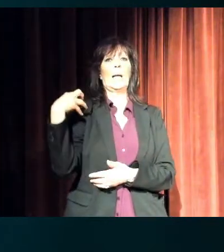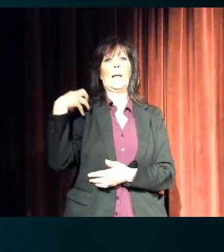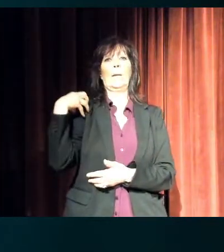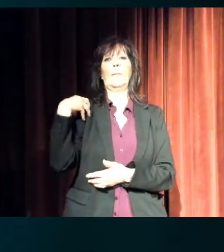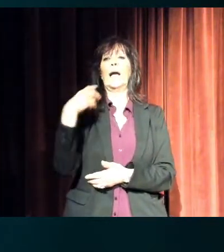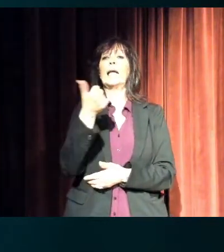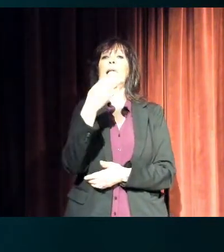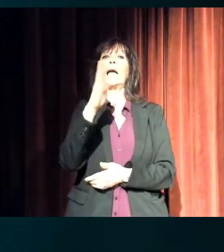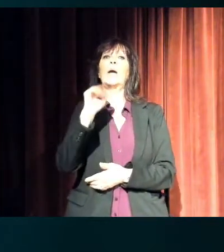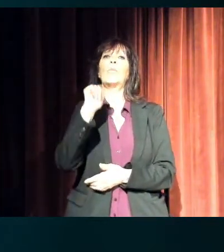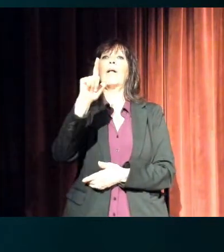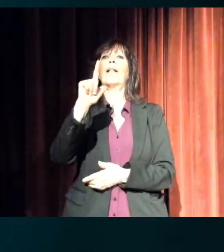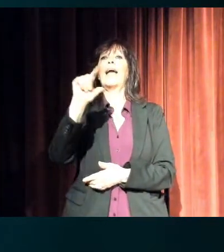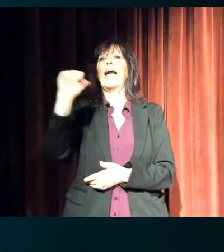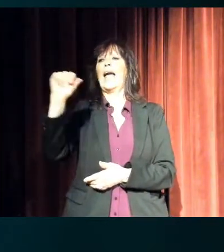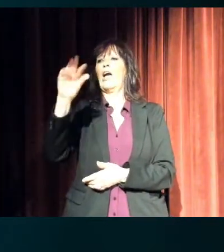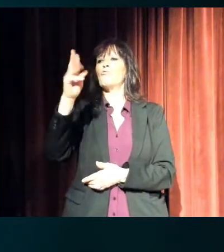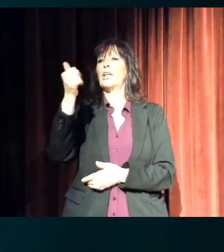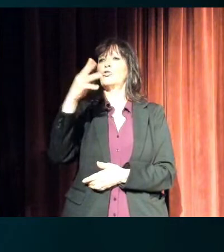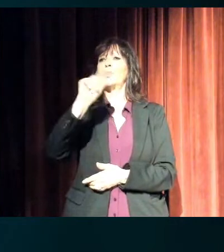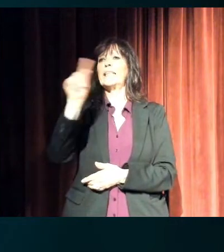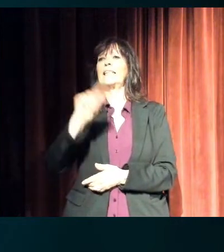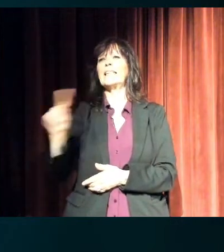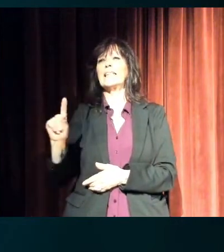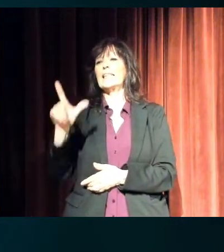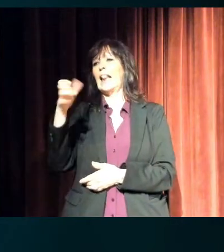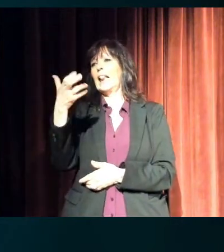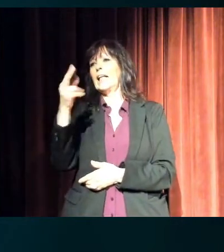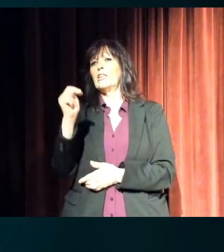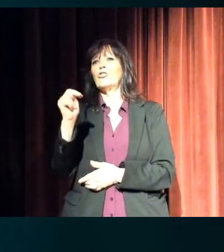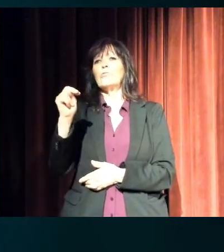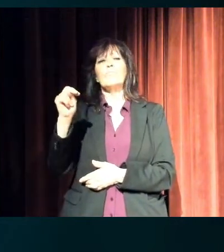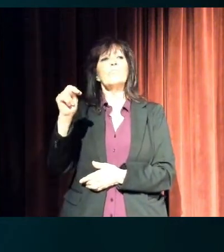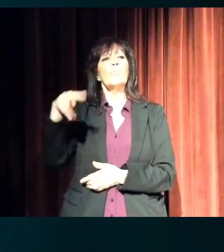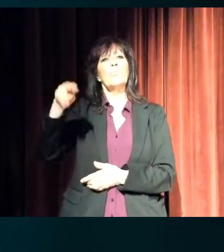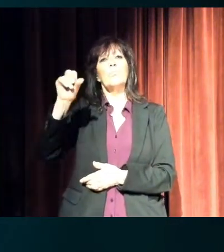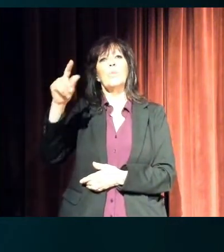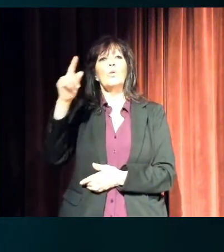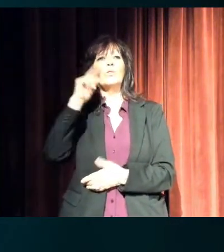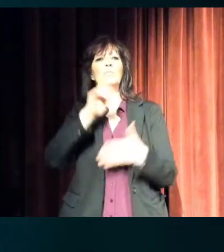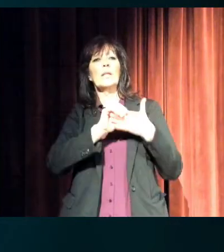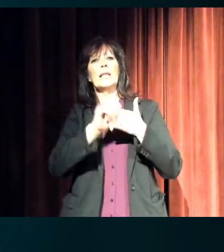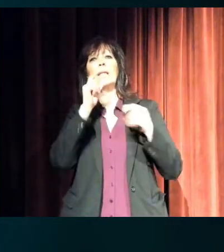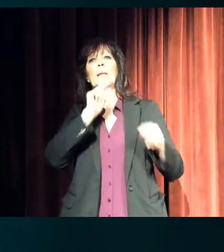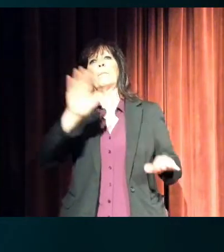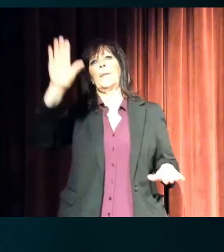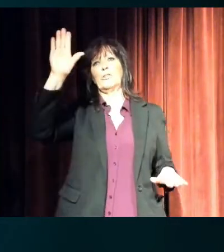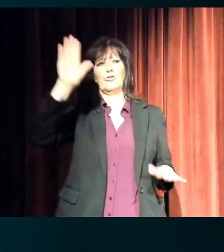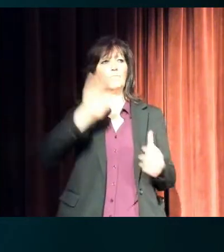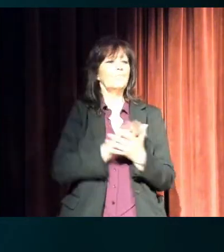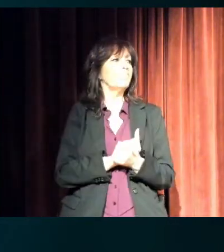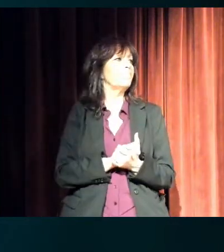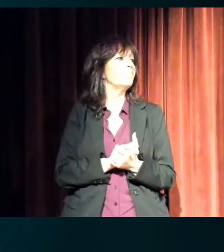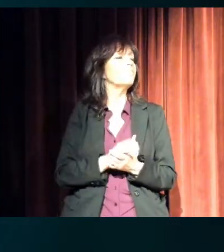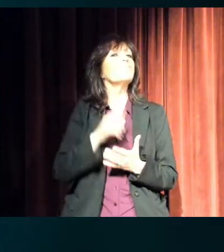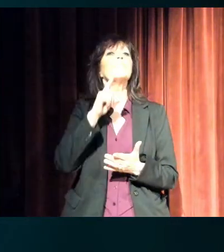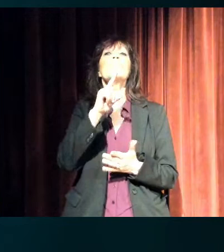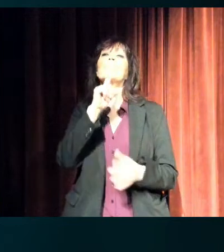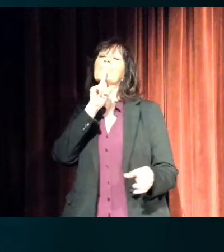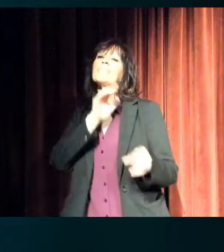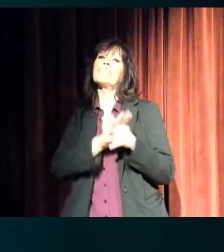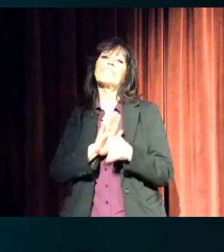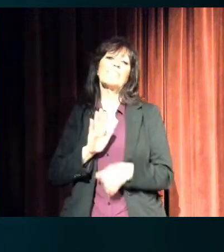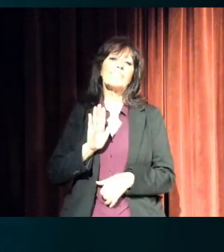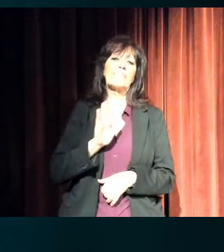the Gabriel A. Rodriguez American Legion Post, to lead us in the Pledge of Allegiance. Commander Sanabria has